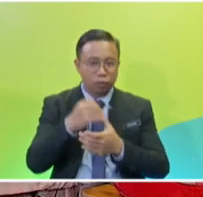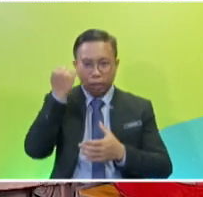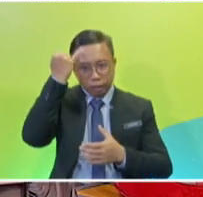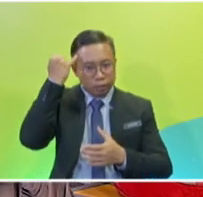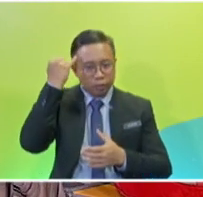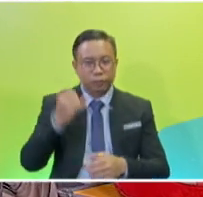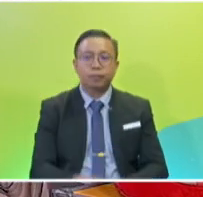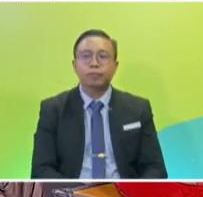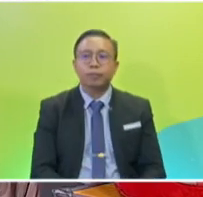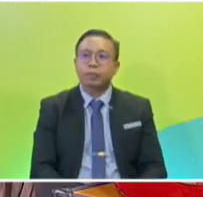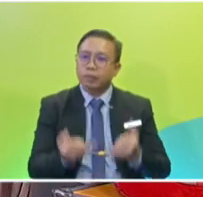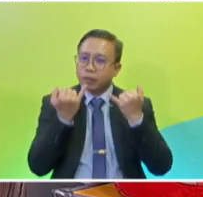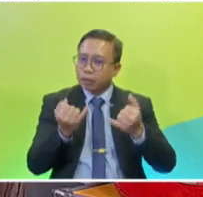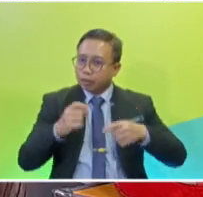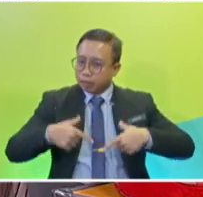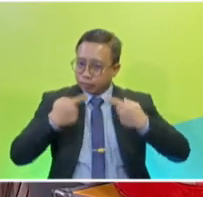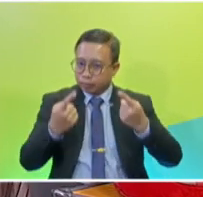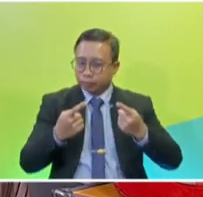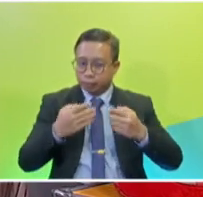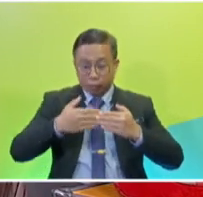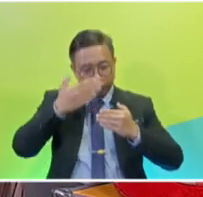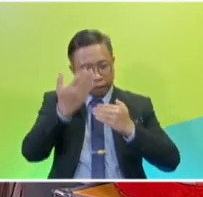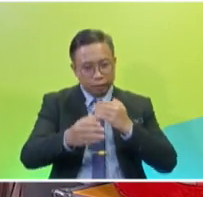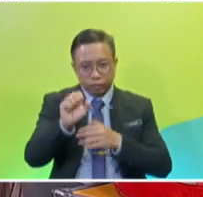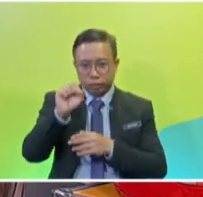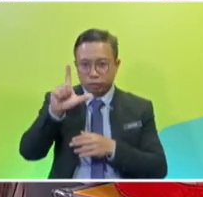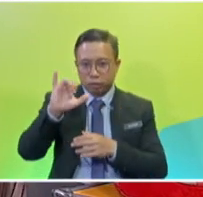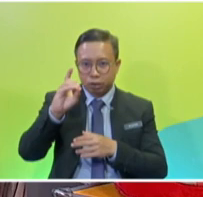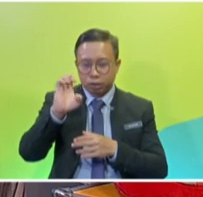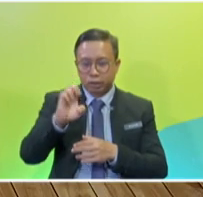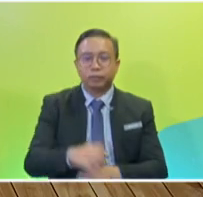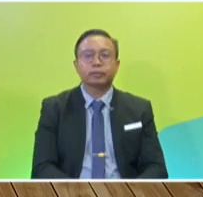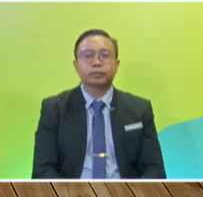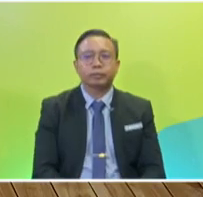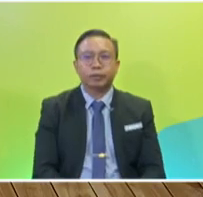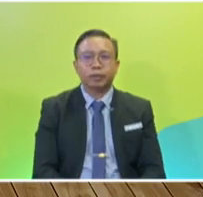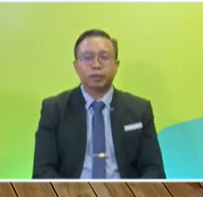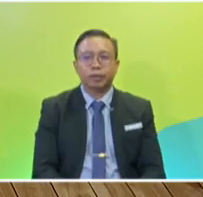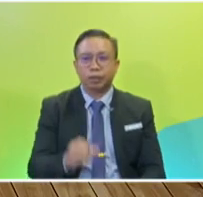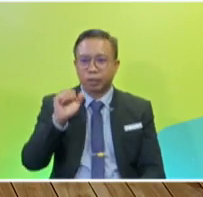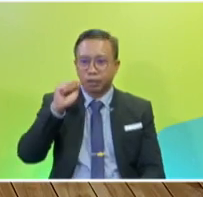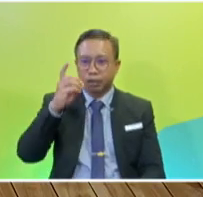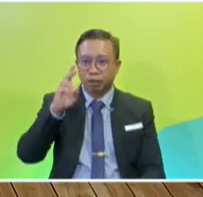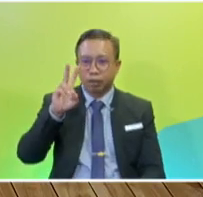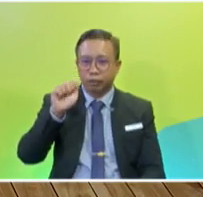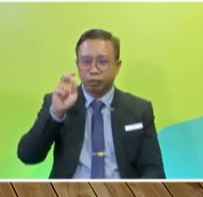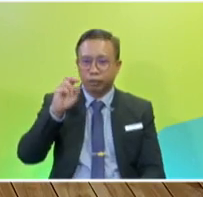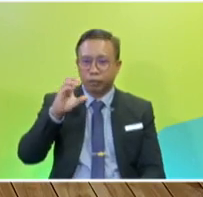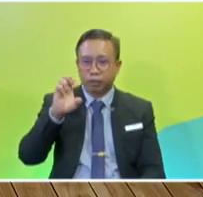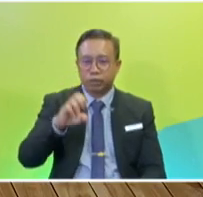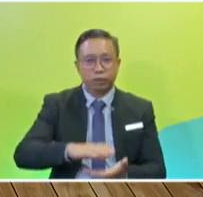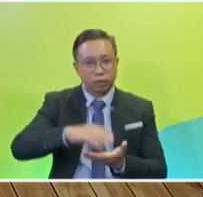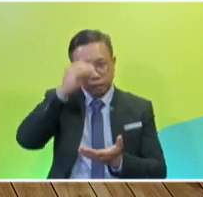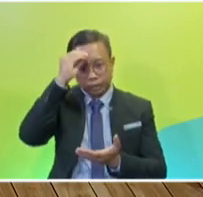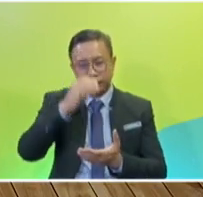Okay, so now let's go to the next slide. Mm-hmm. Okay, so this will be for the advanced learners.